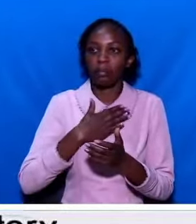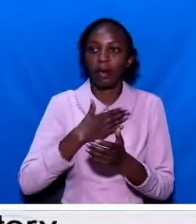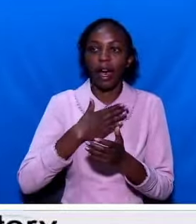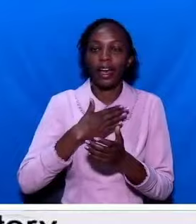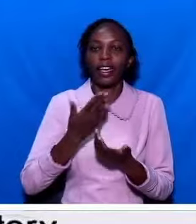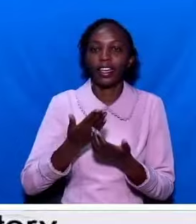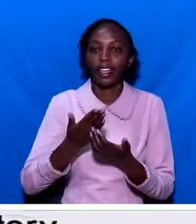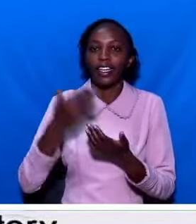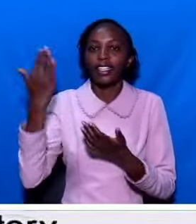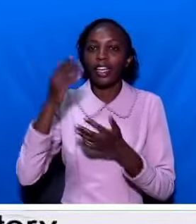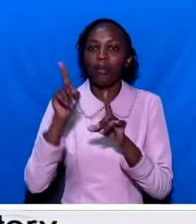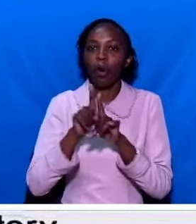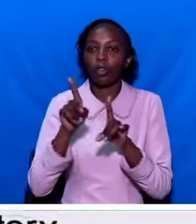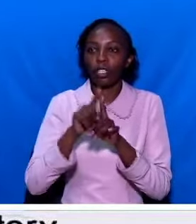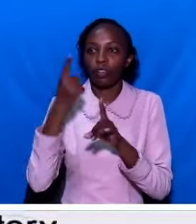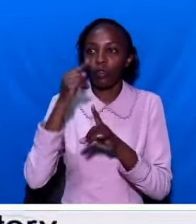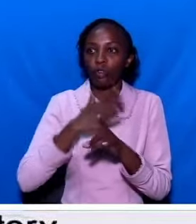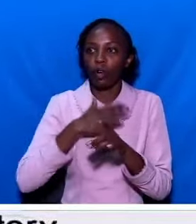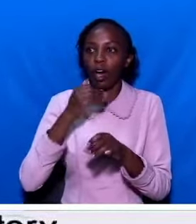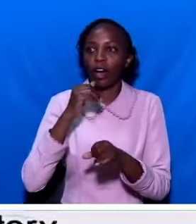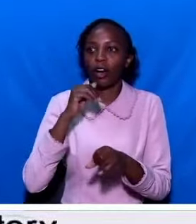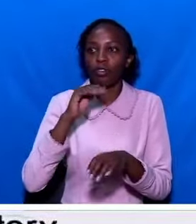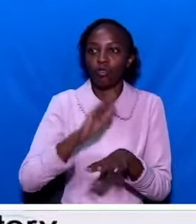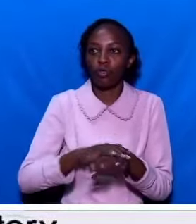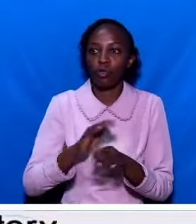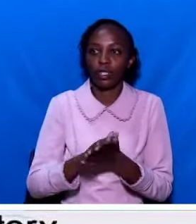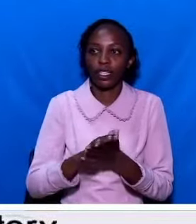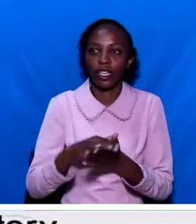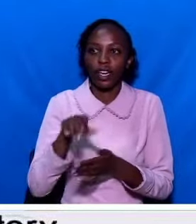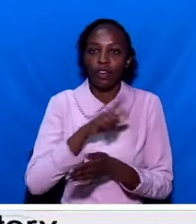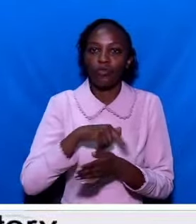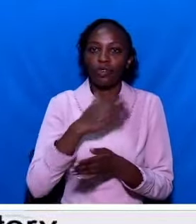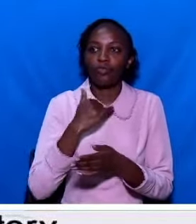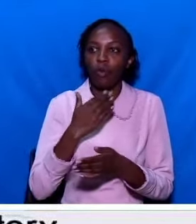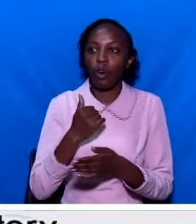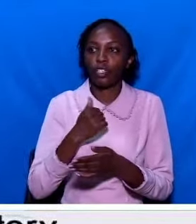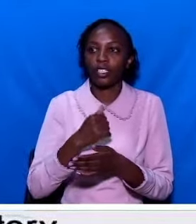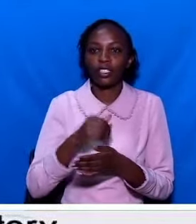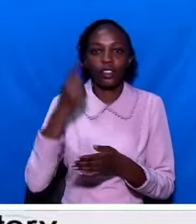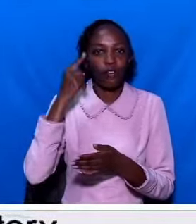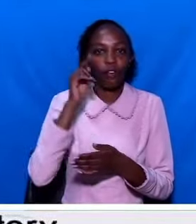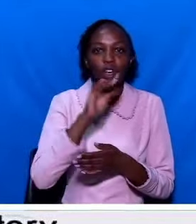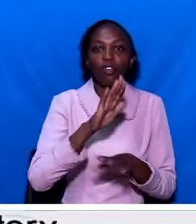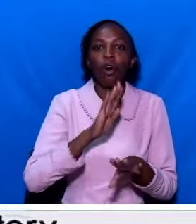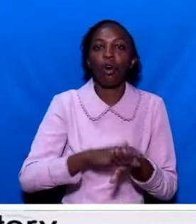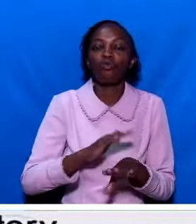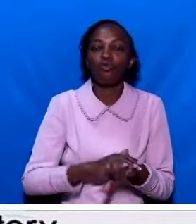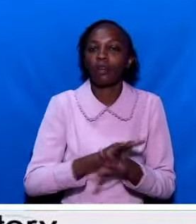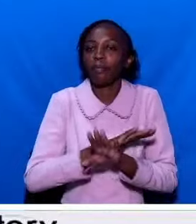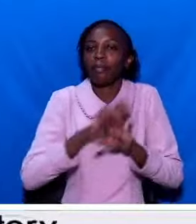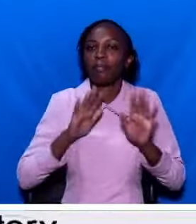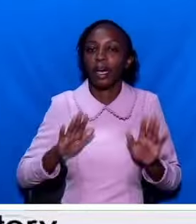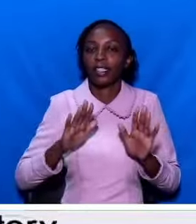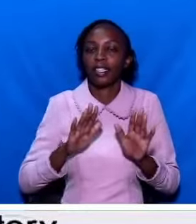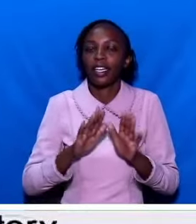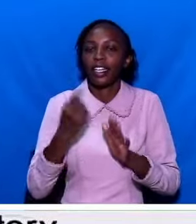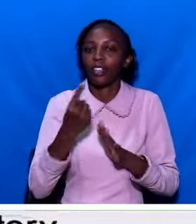good. Shida ya sisi wa injilisti tunapendaga tu mstari moja, it is for your good. Bwana sifiwe